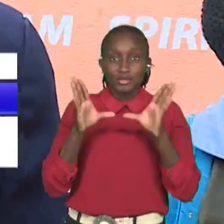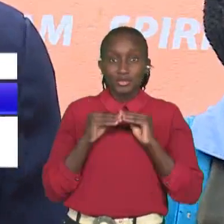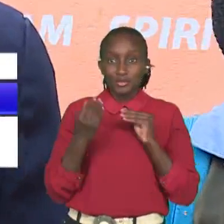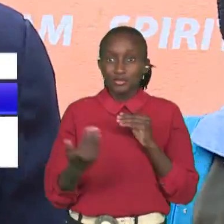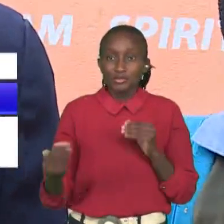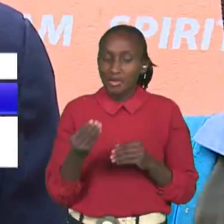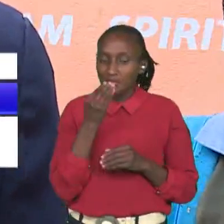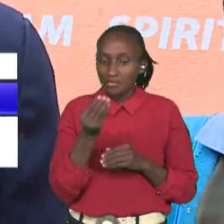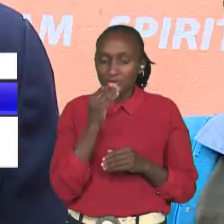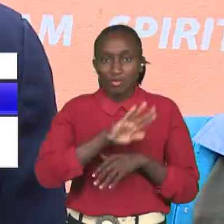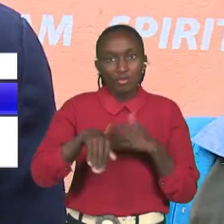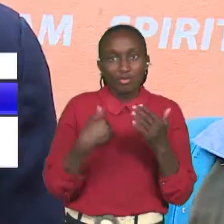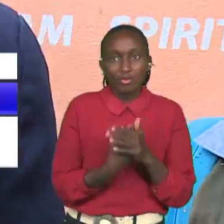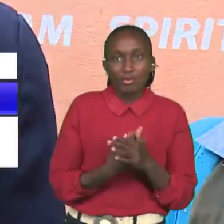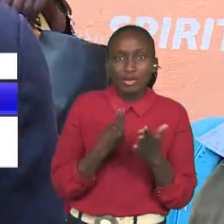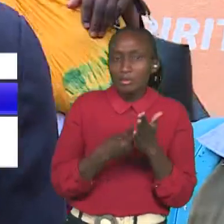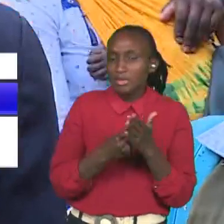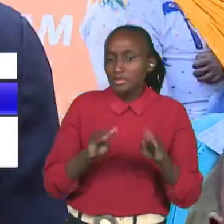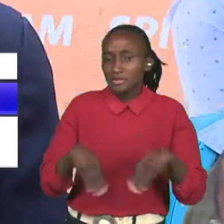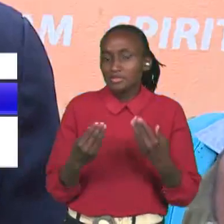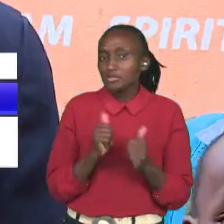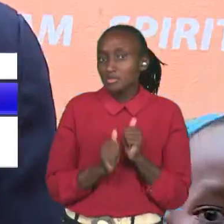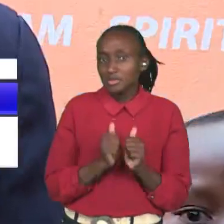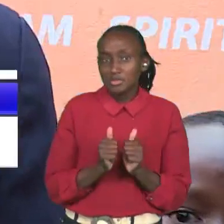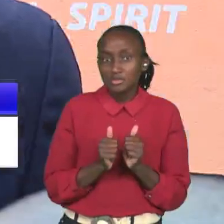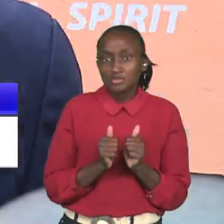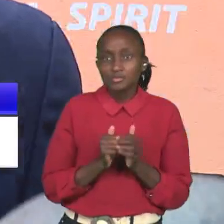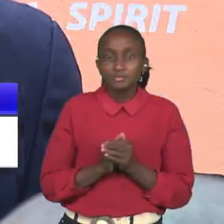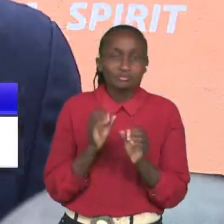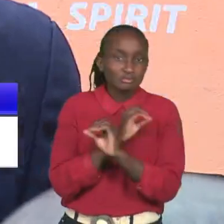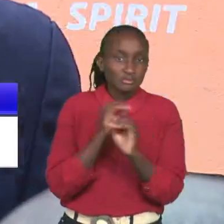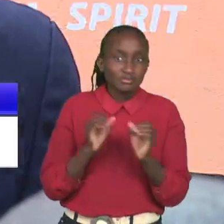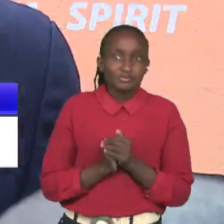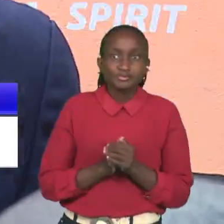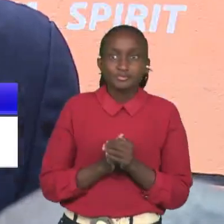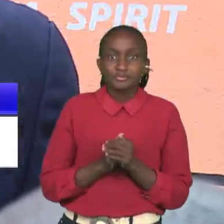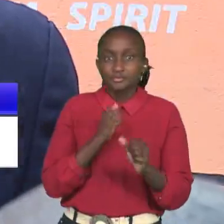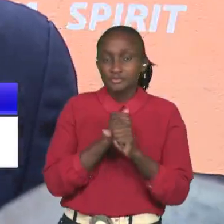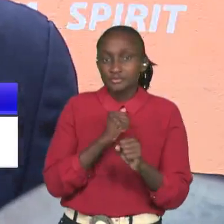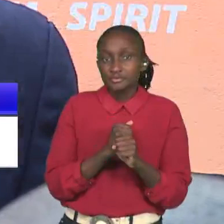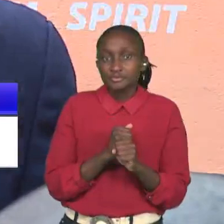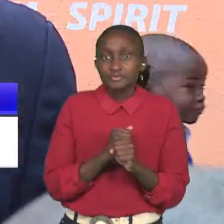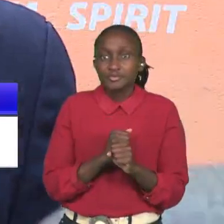fed all of them. What money have they given? Nothing. Our performance is